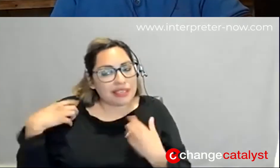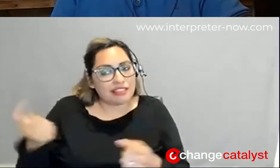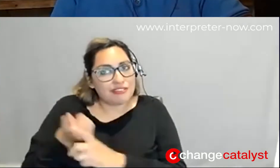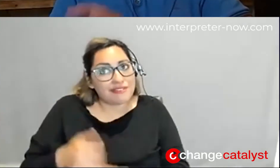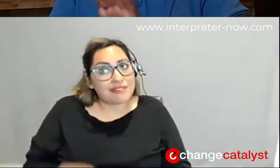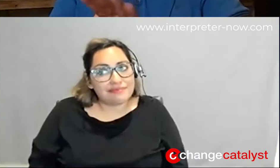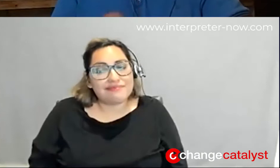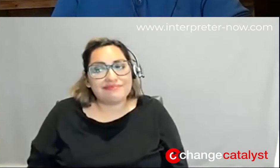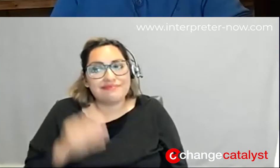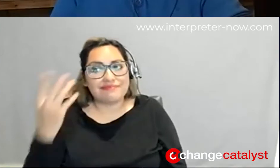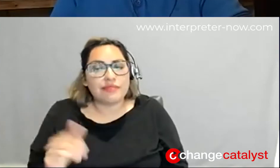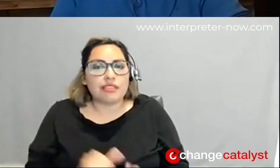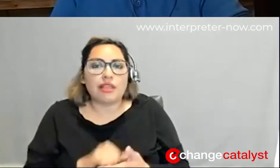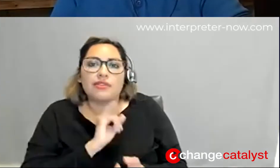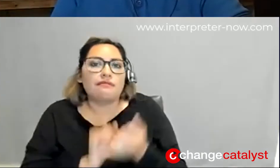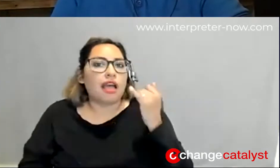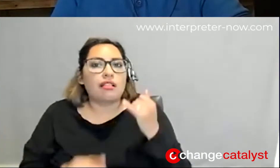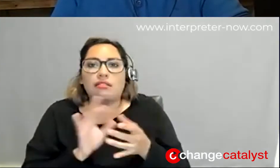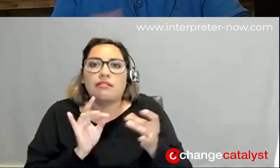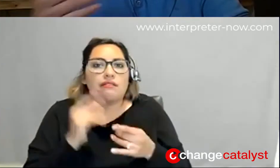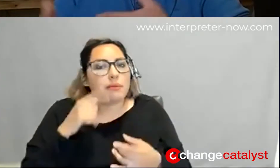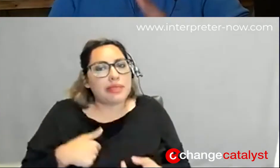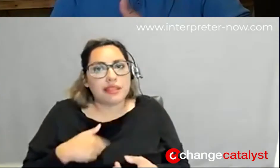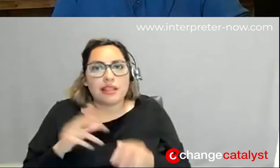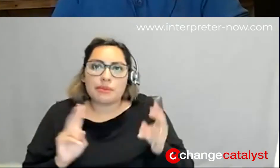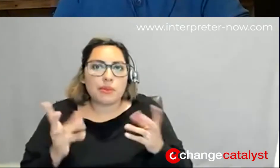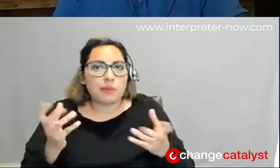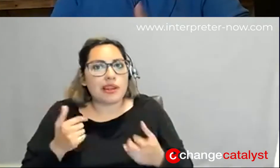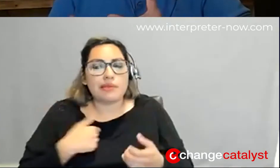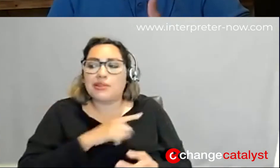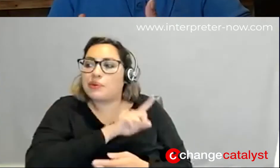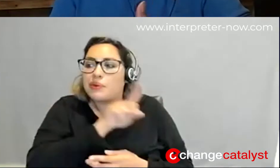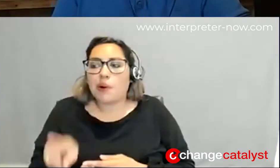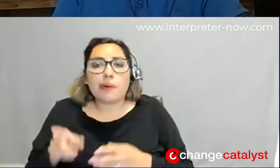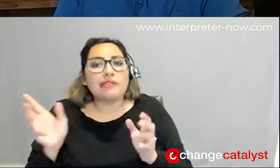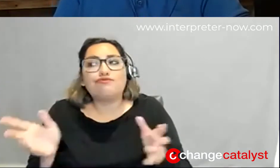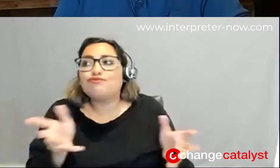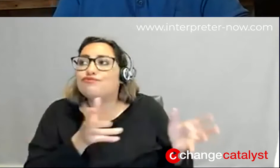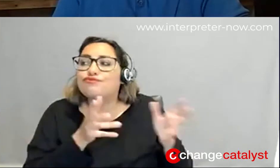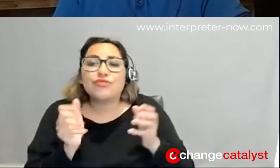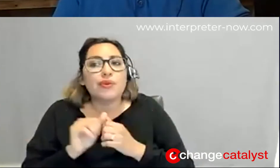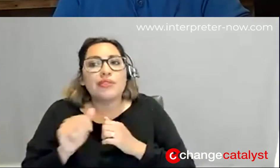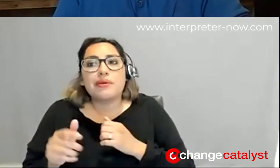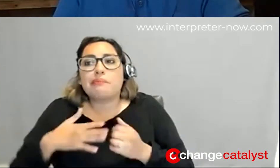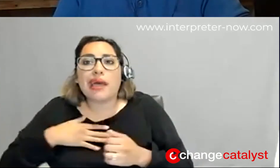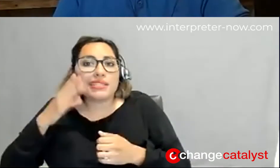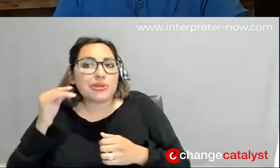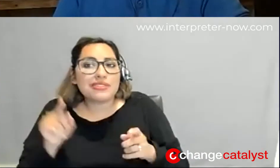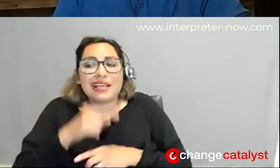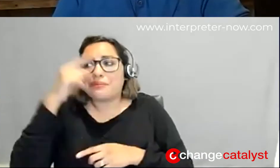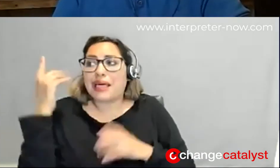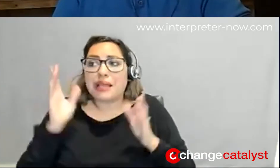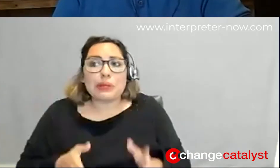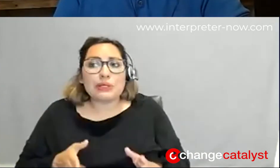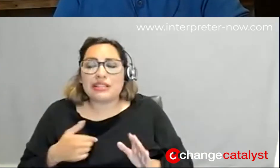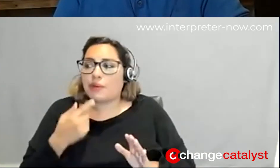And that was the final thing for me. And people would want me to come and talk to their group about how it felt being Black and all this nice. And I would just tell people,